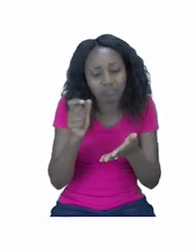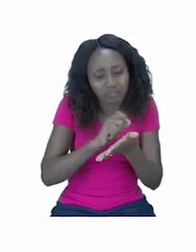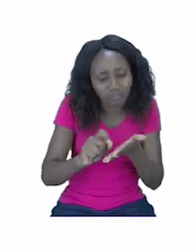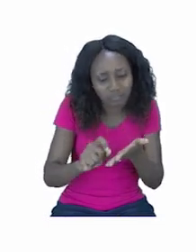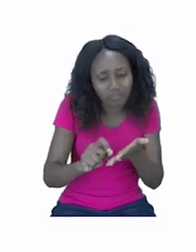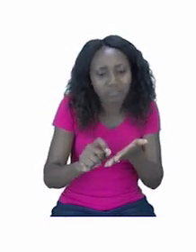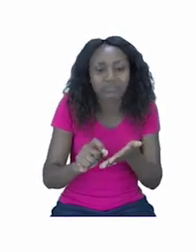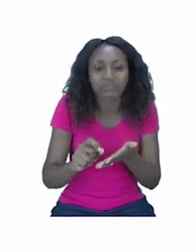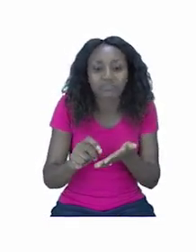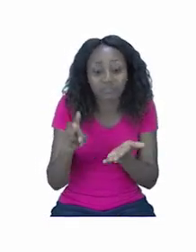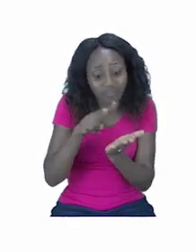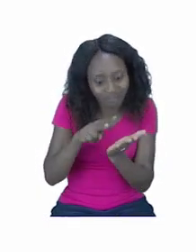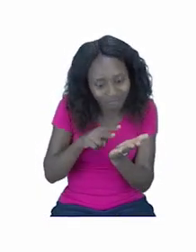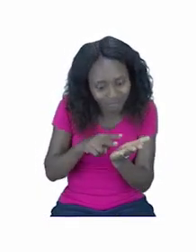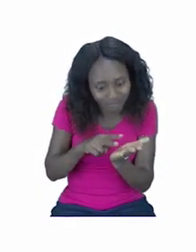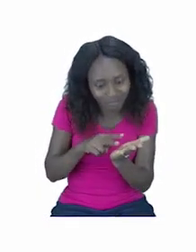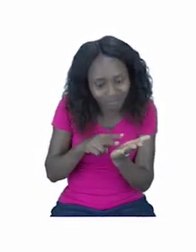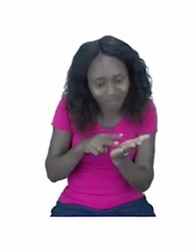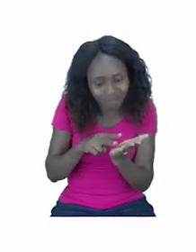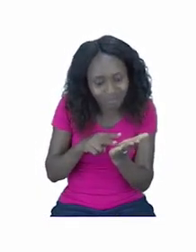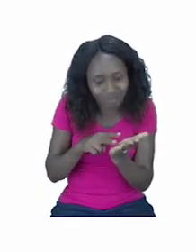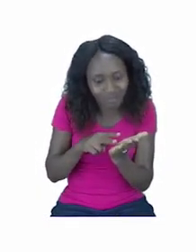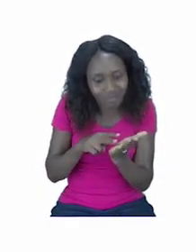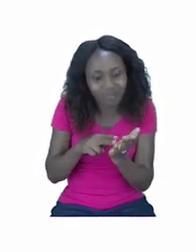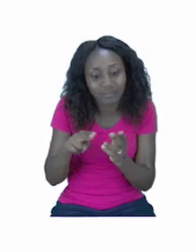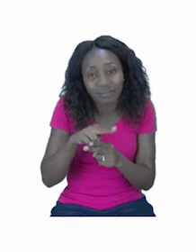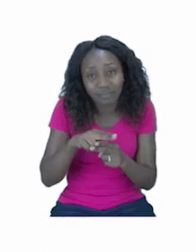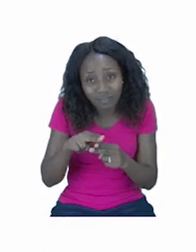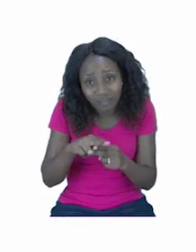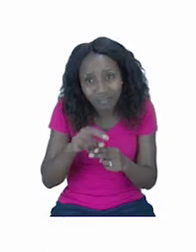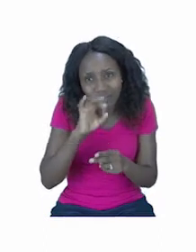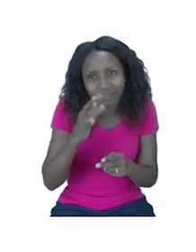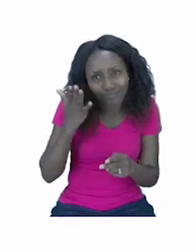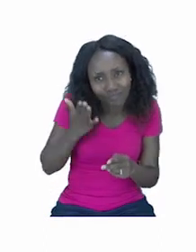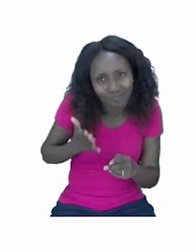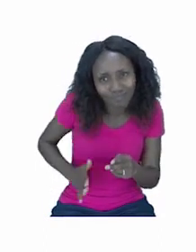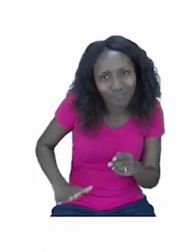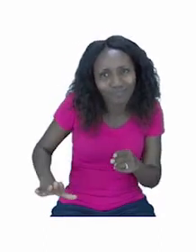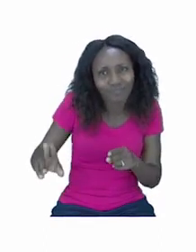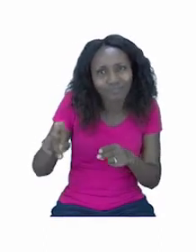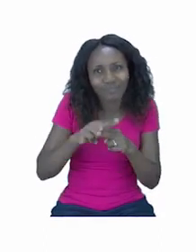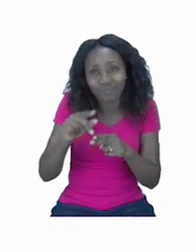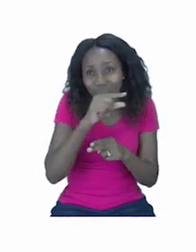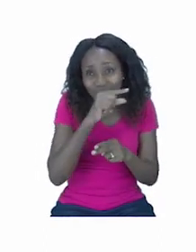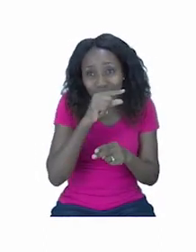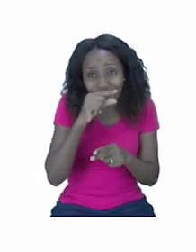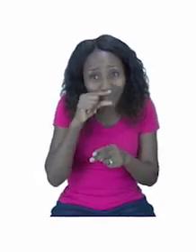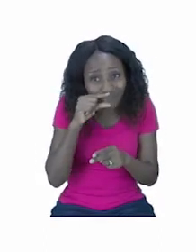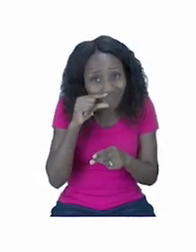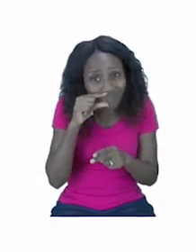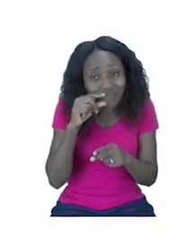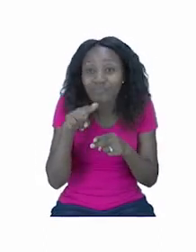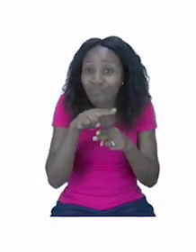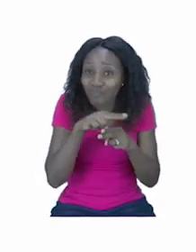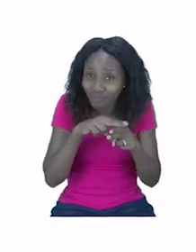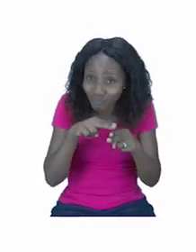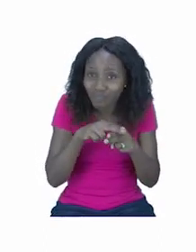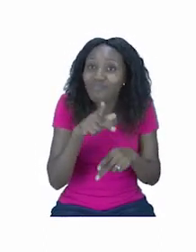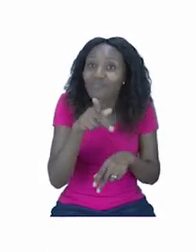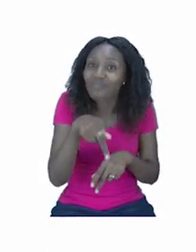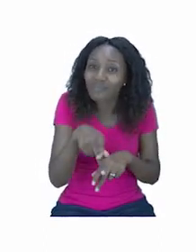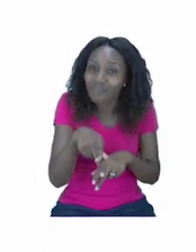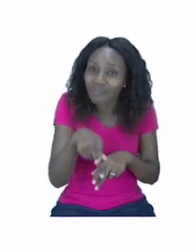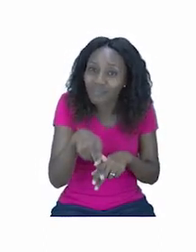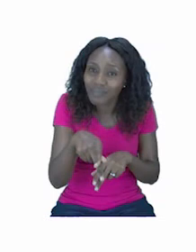A pronoun can stand in the place of a noun and it replaces it by saying